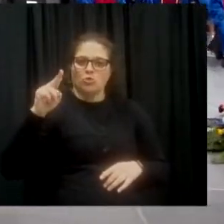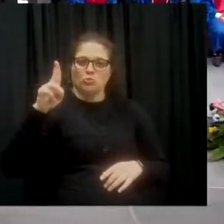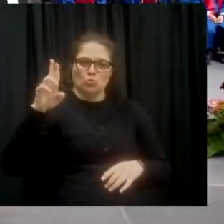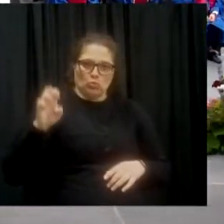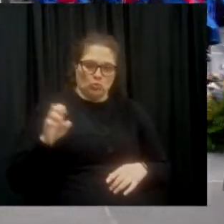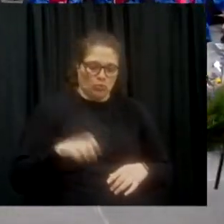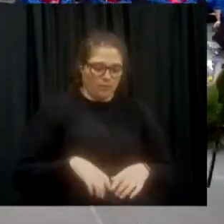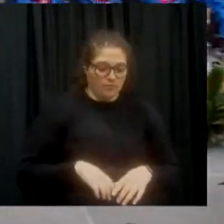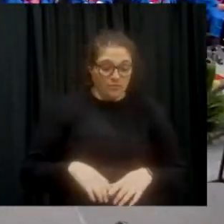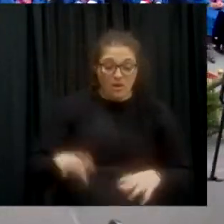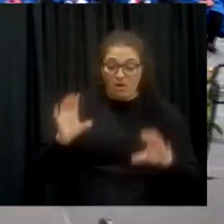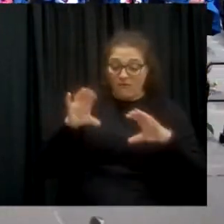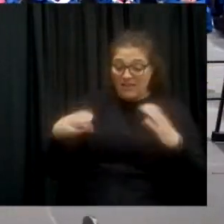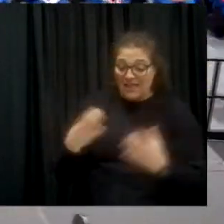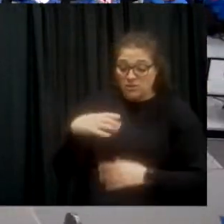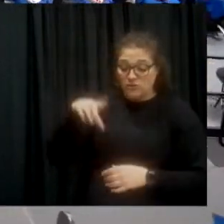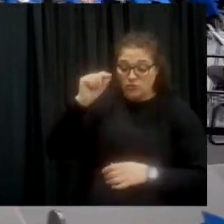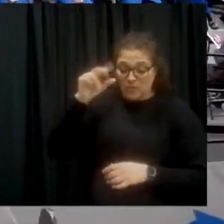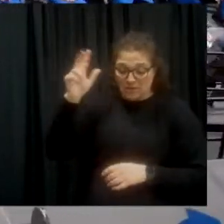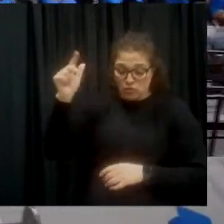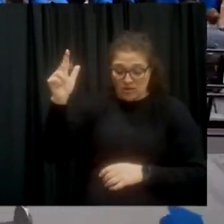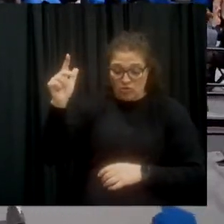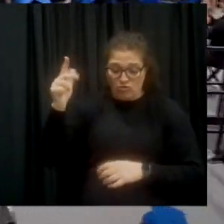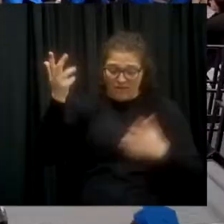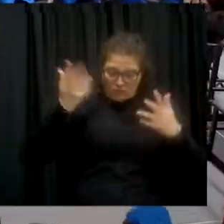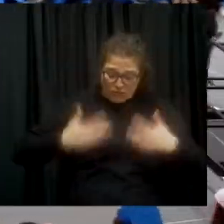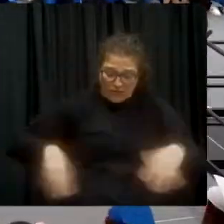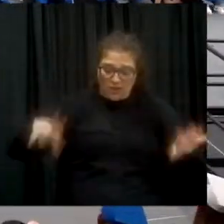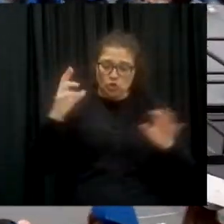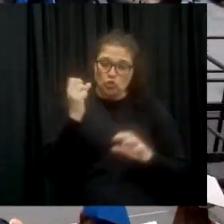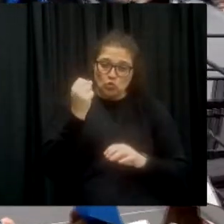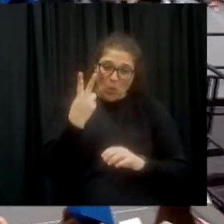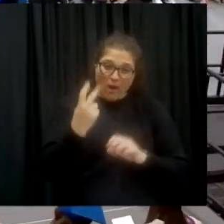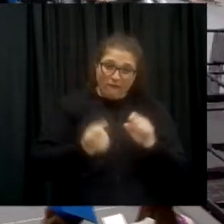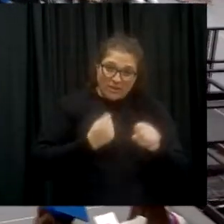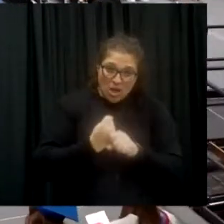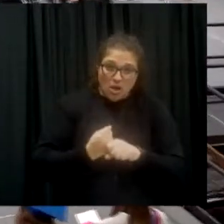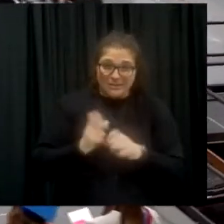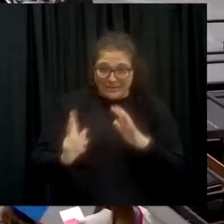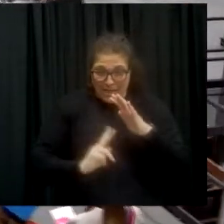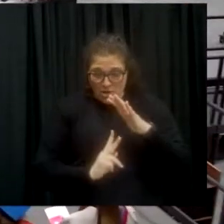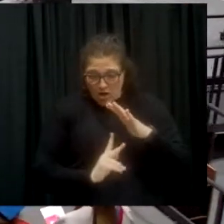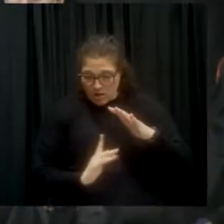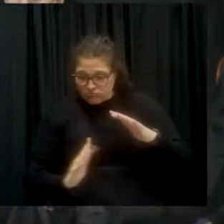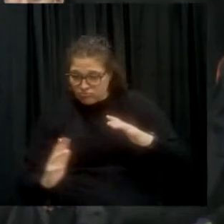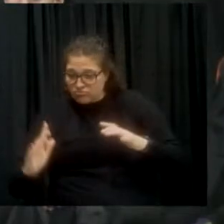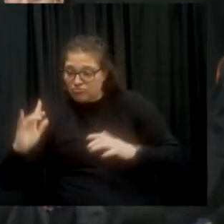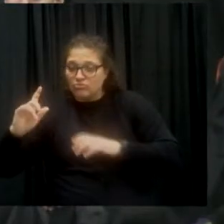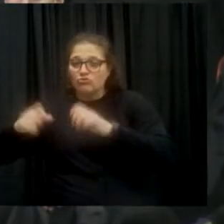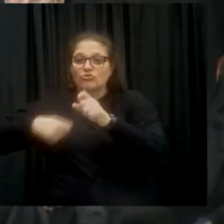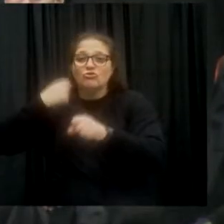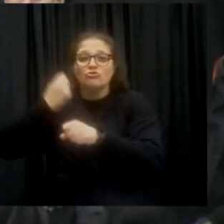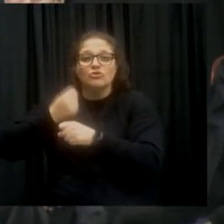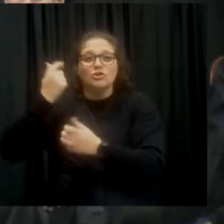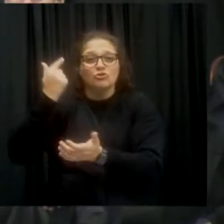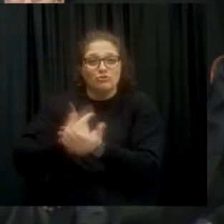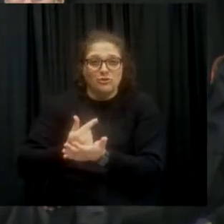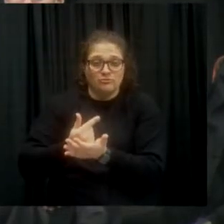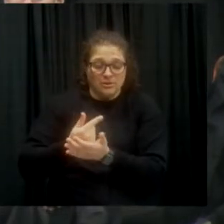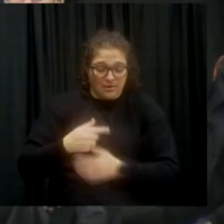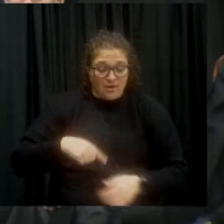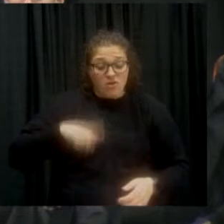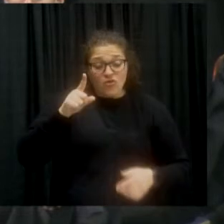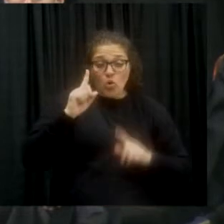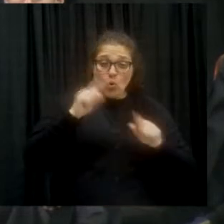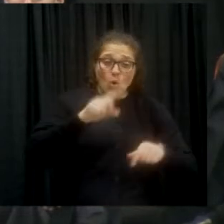And to the class of 2023, after 12 long years, we made it. Whether you're heading straight off to college,